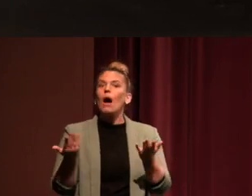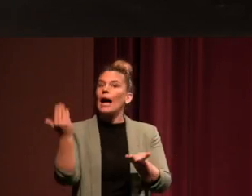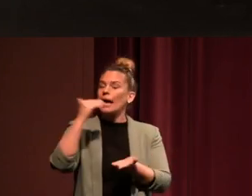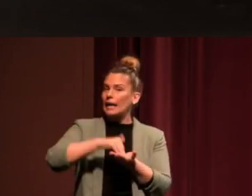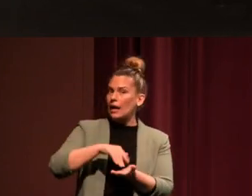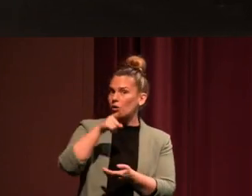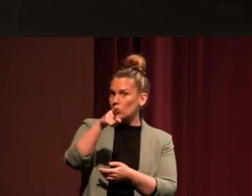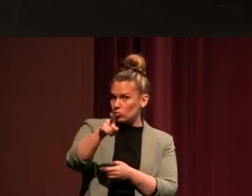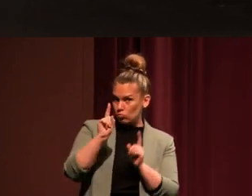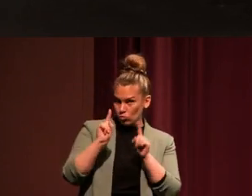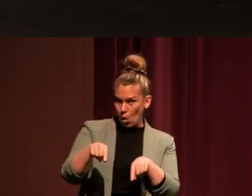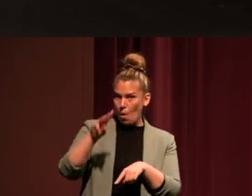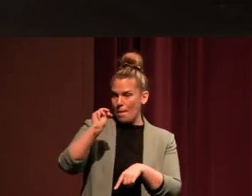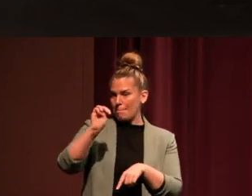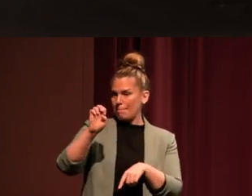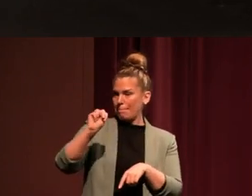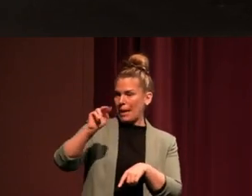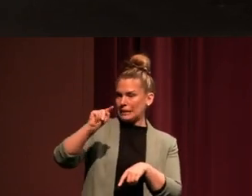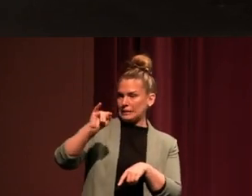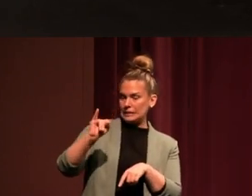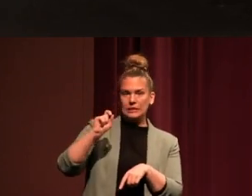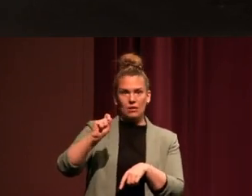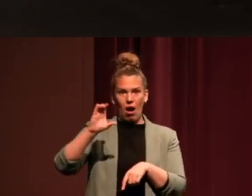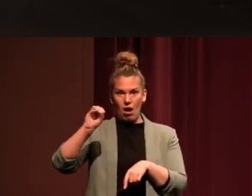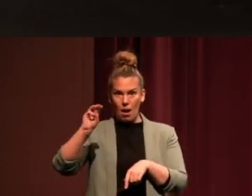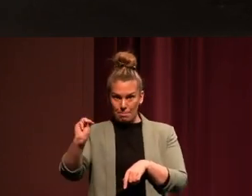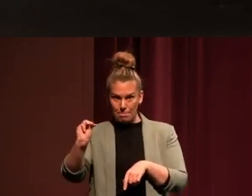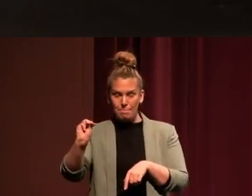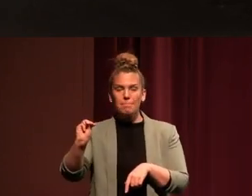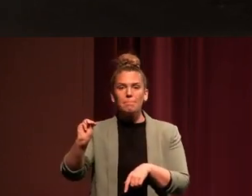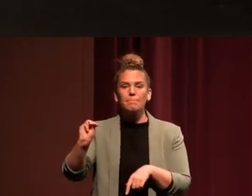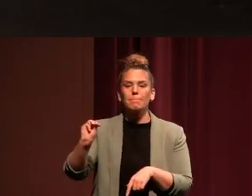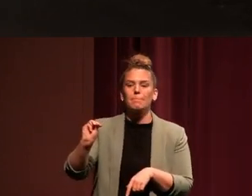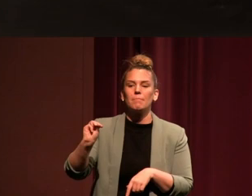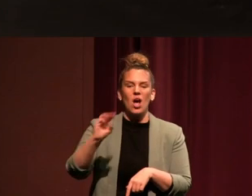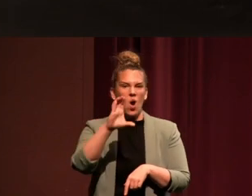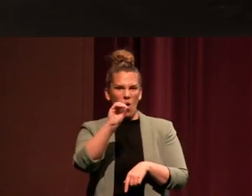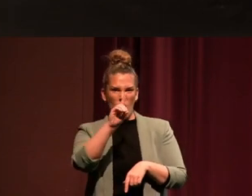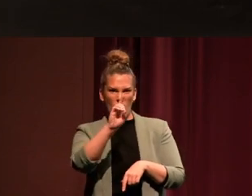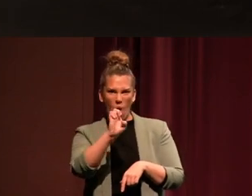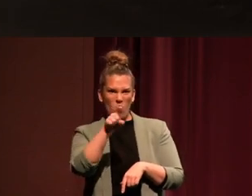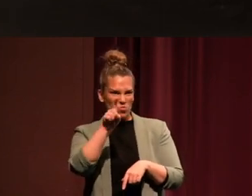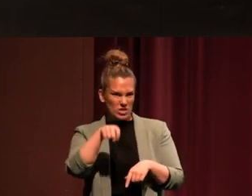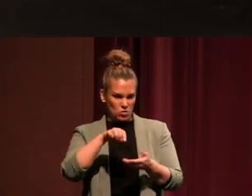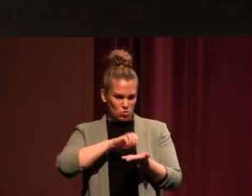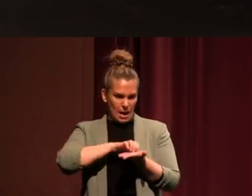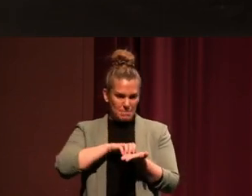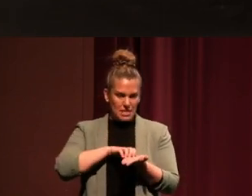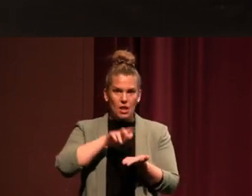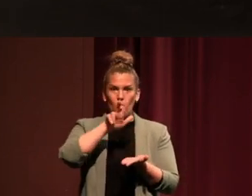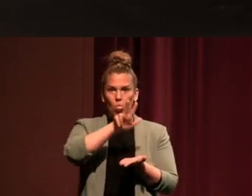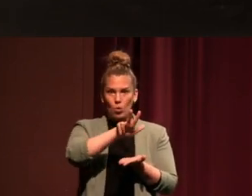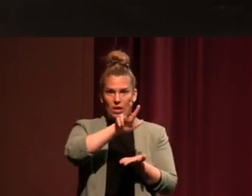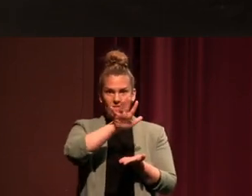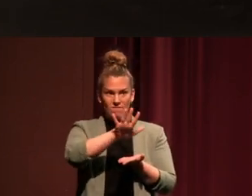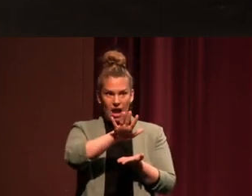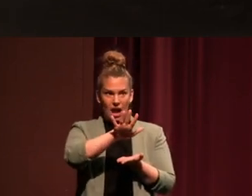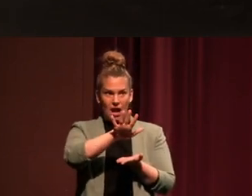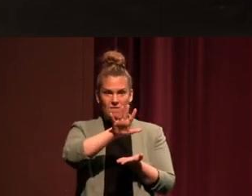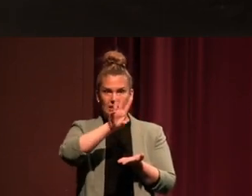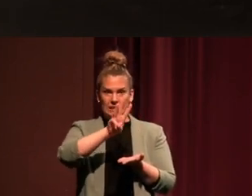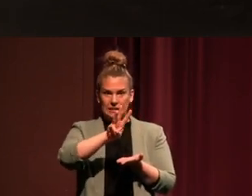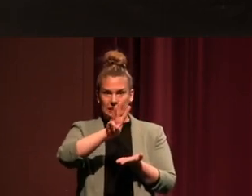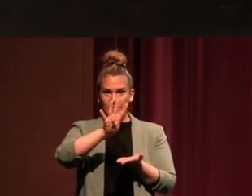you can go to menti.com, and the code that you'll want to enter is